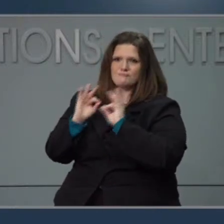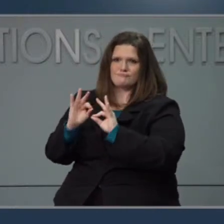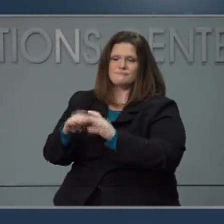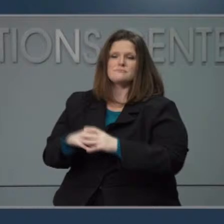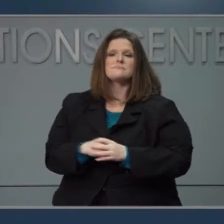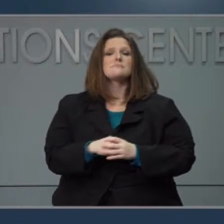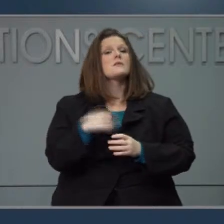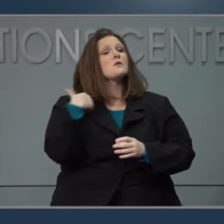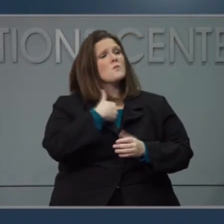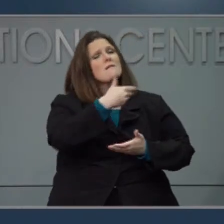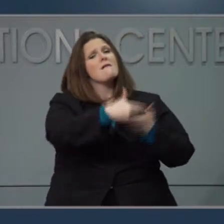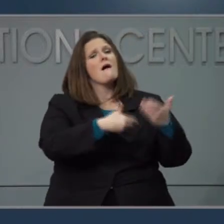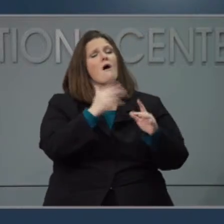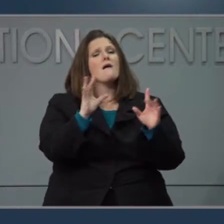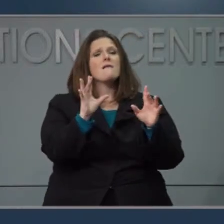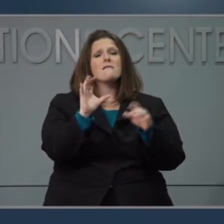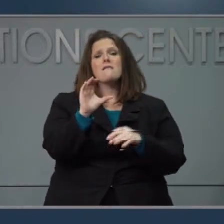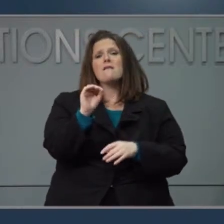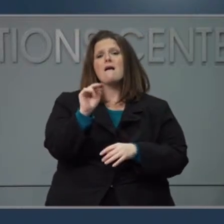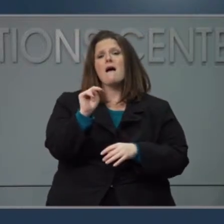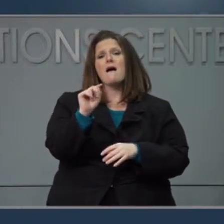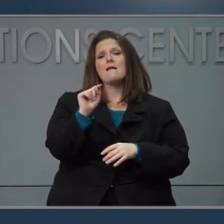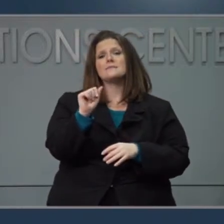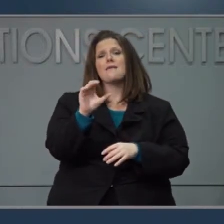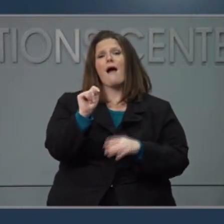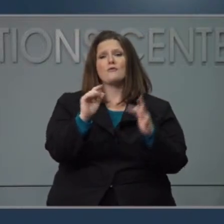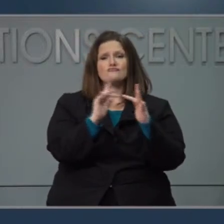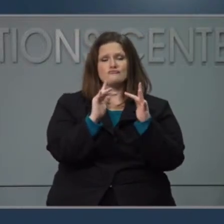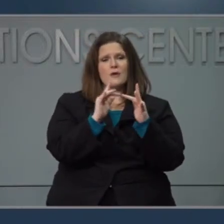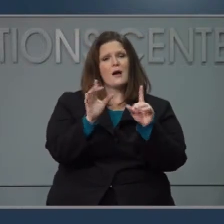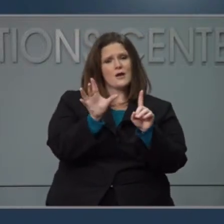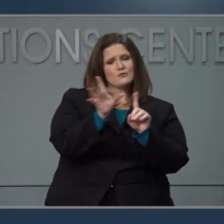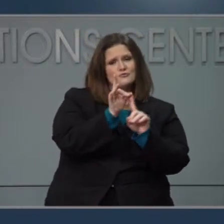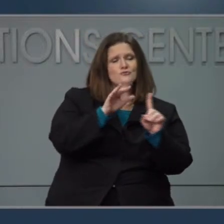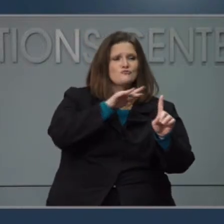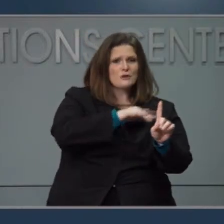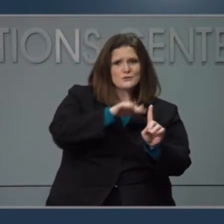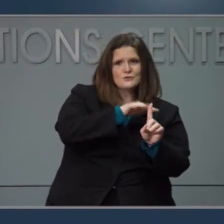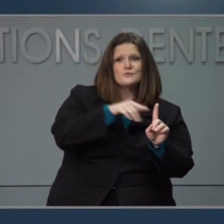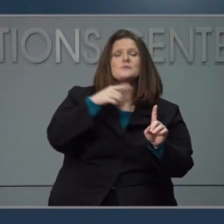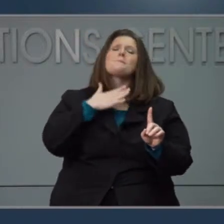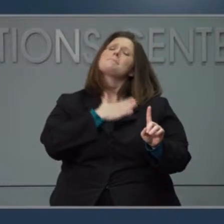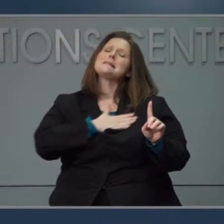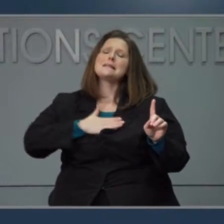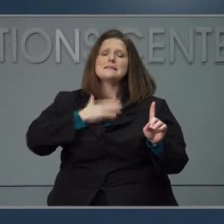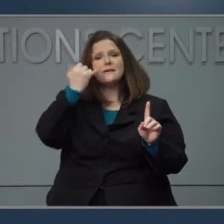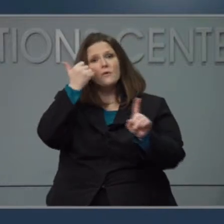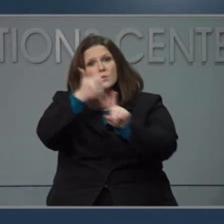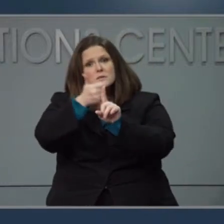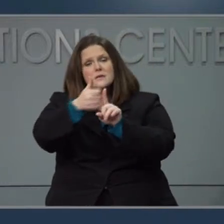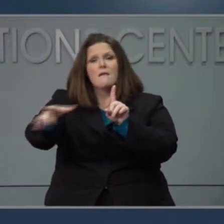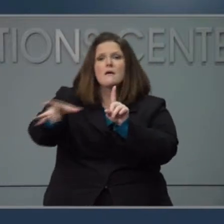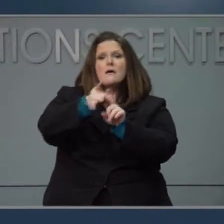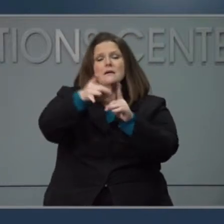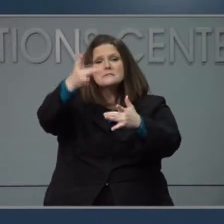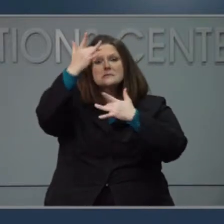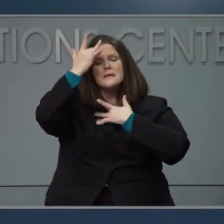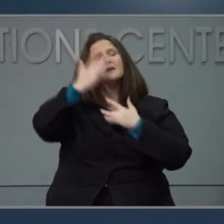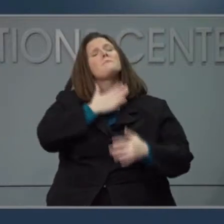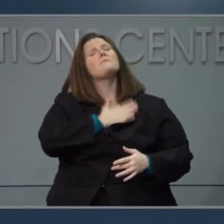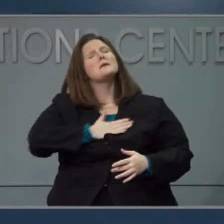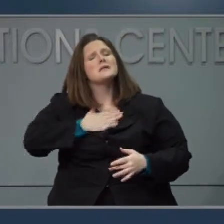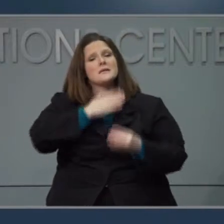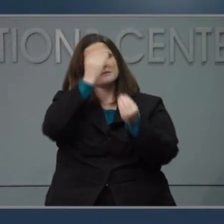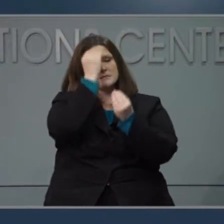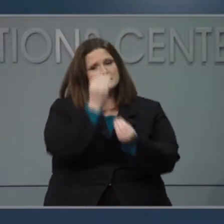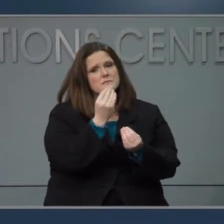test positive, please share information about where you were and who you were near. This information is private and is never